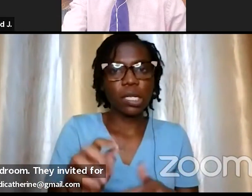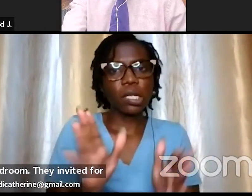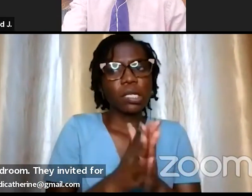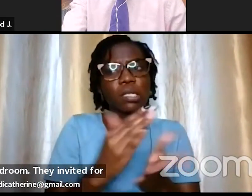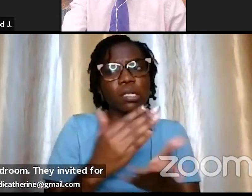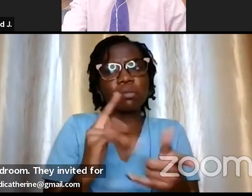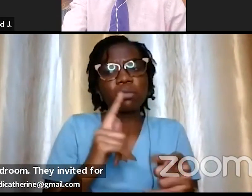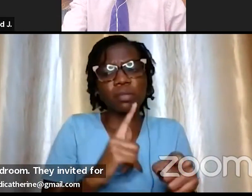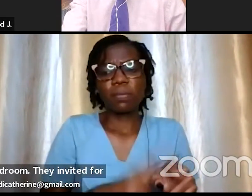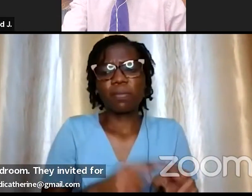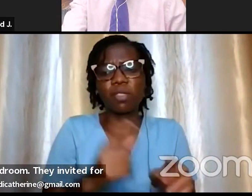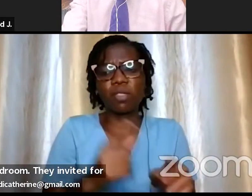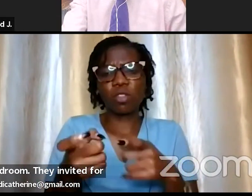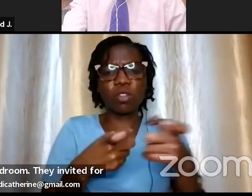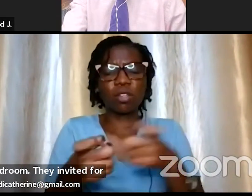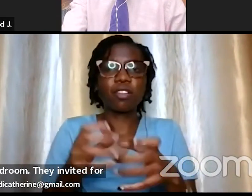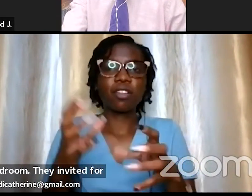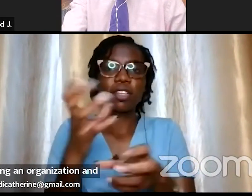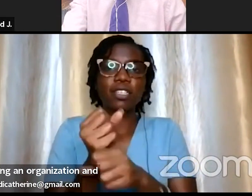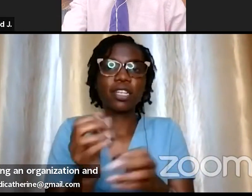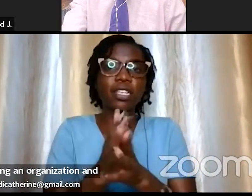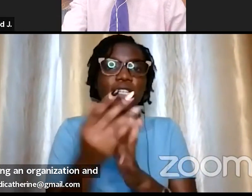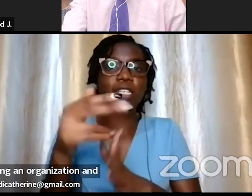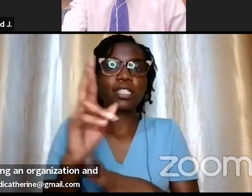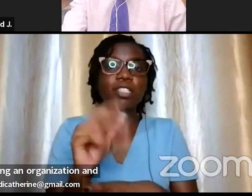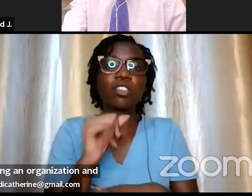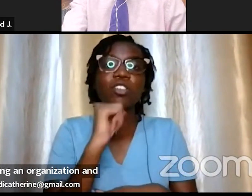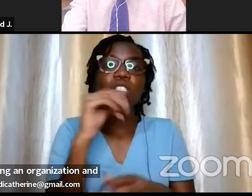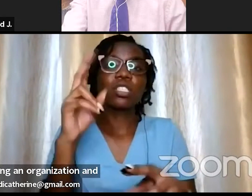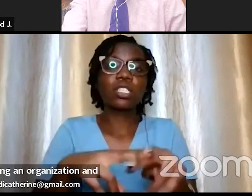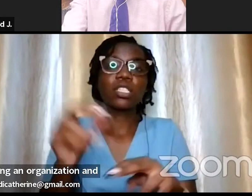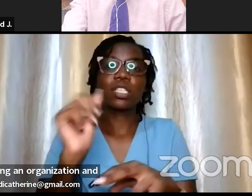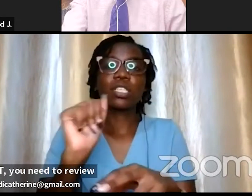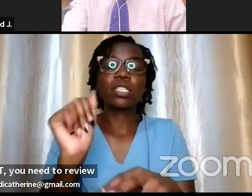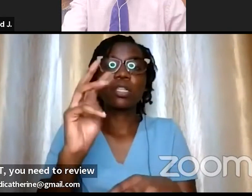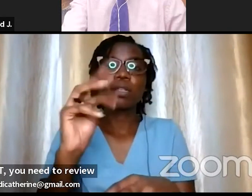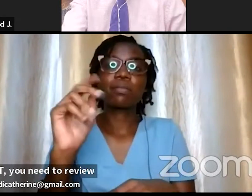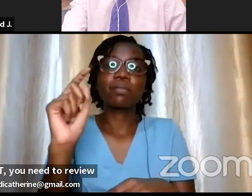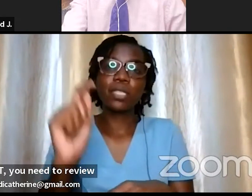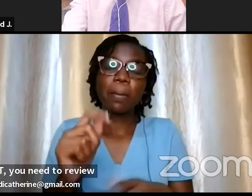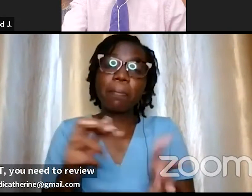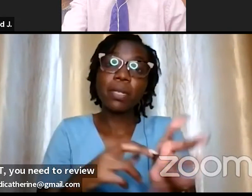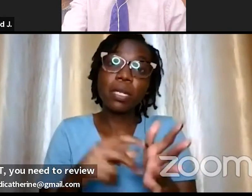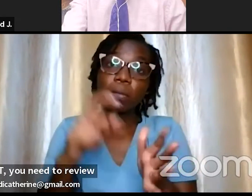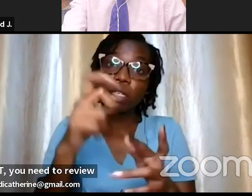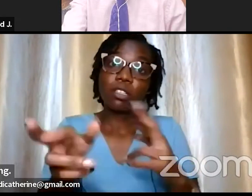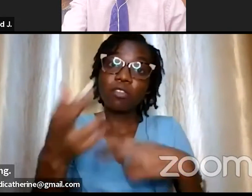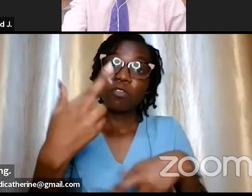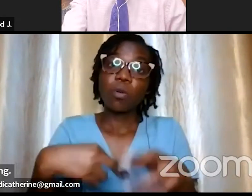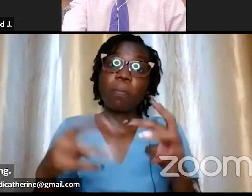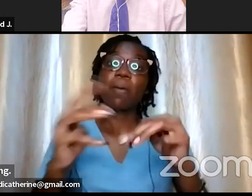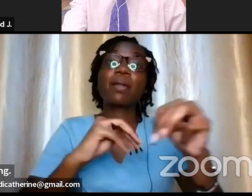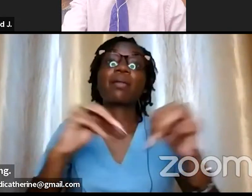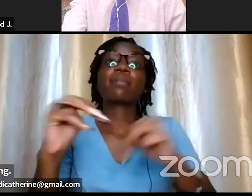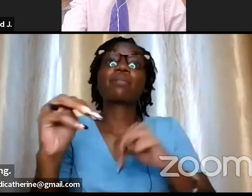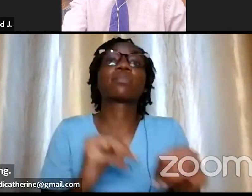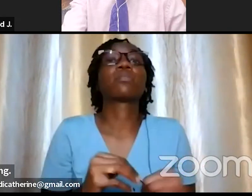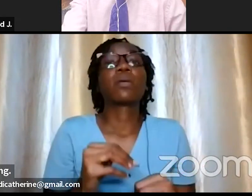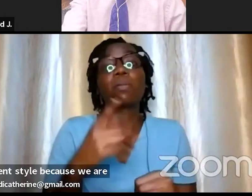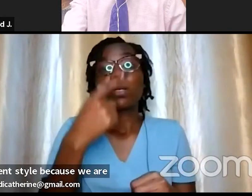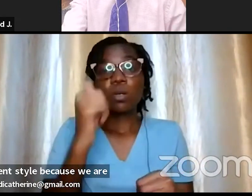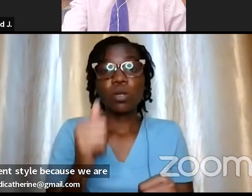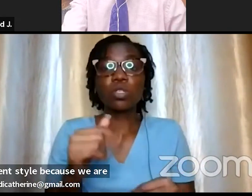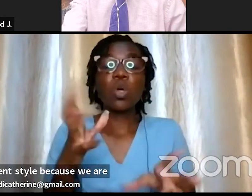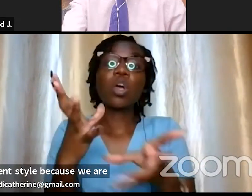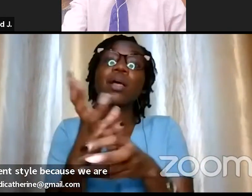organization and your HR is not sitting in your SMT, you need to review your processes. You need to review your management style, because we are running, organizations